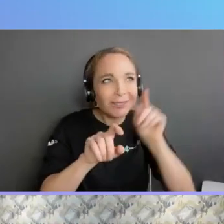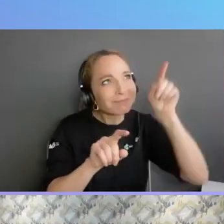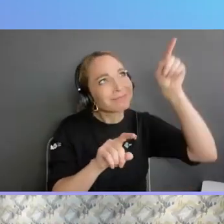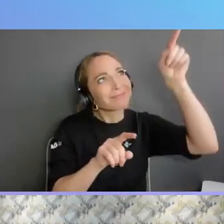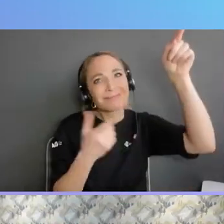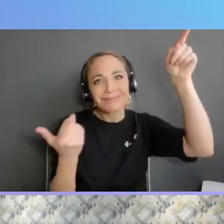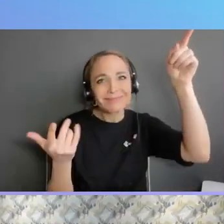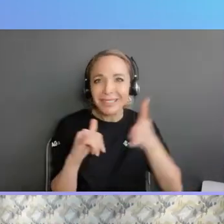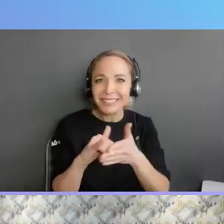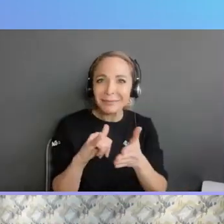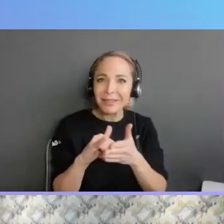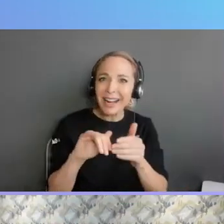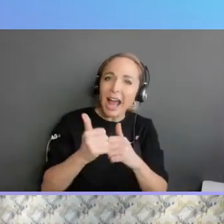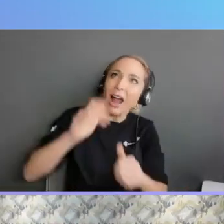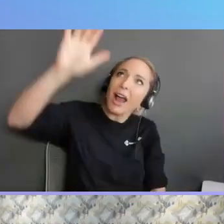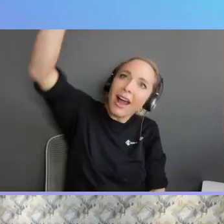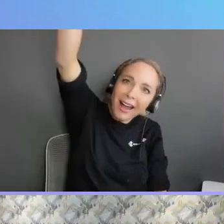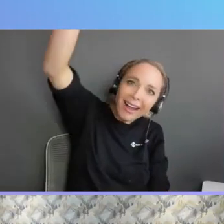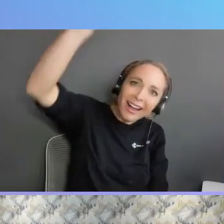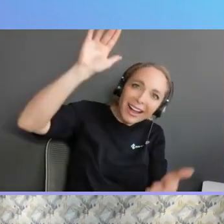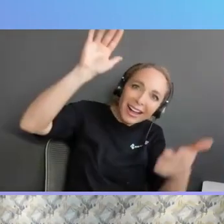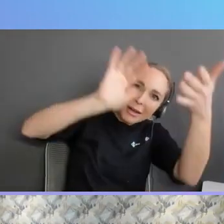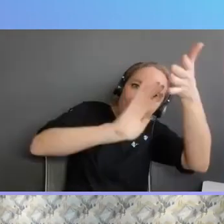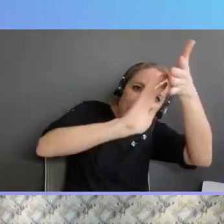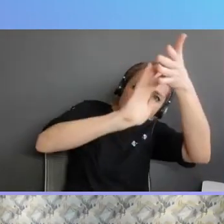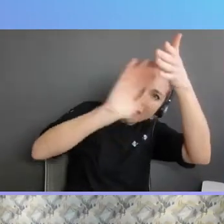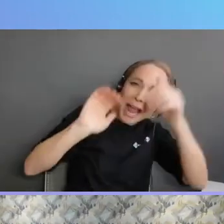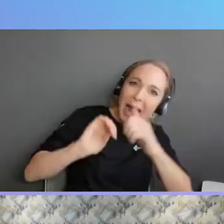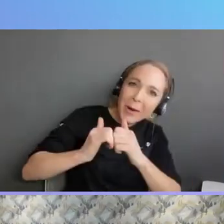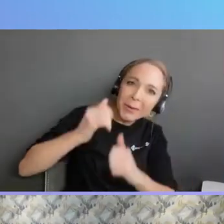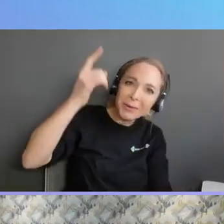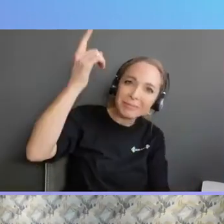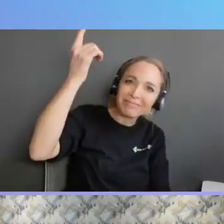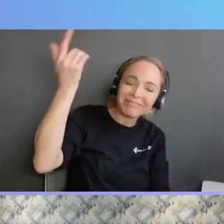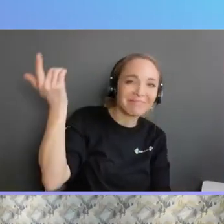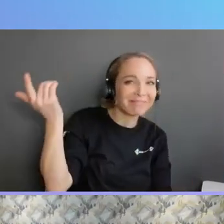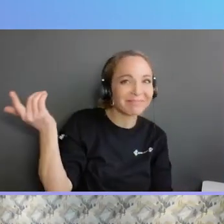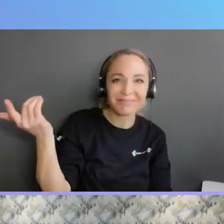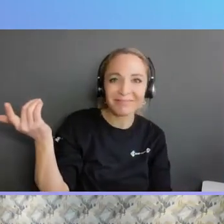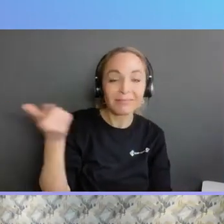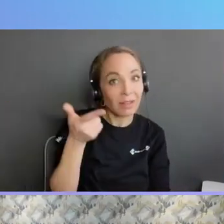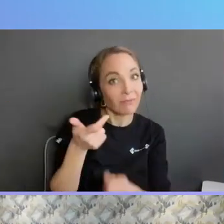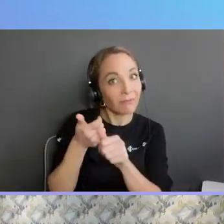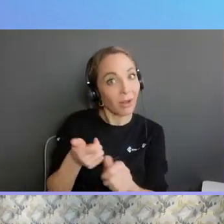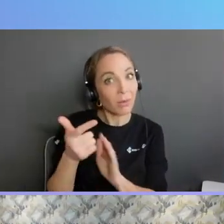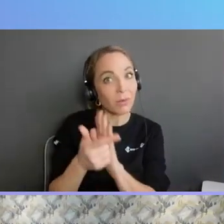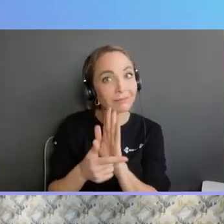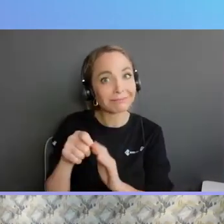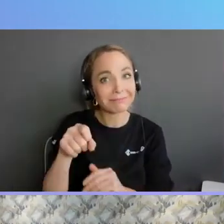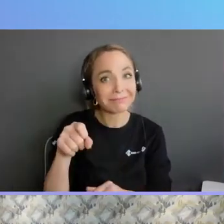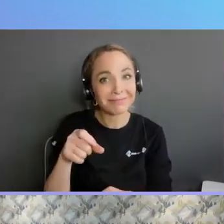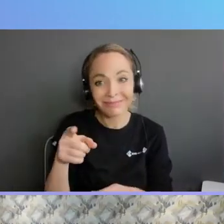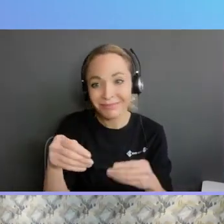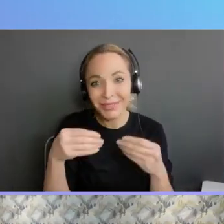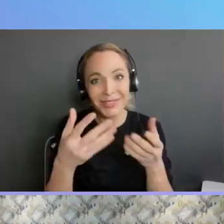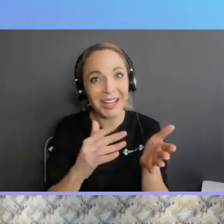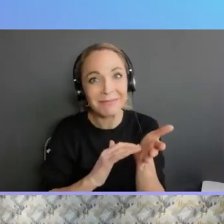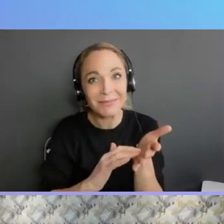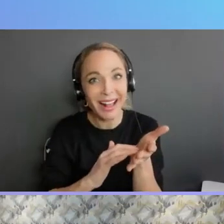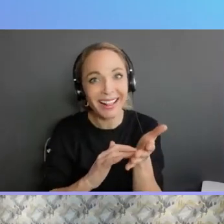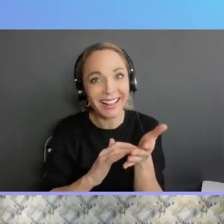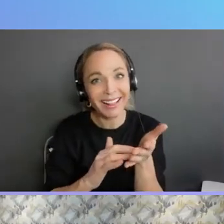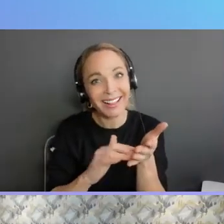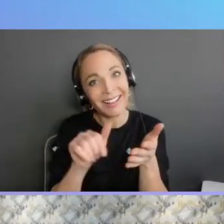it impossible to reach by hand. It follows the law because it's providing the Braille alternative